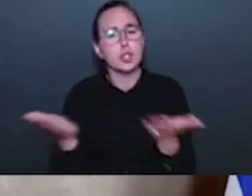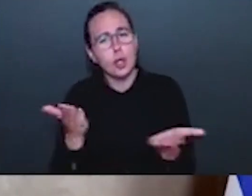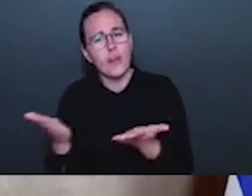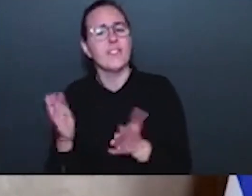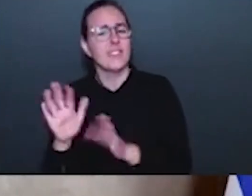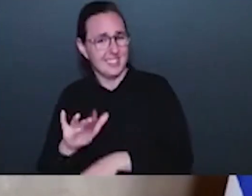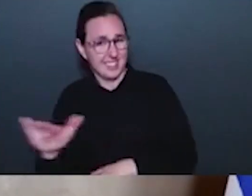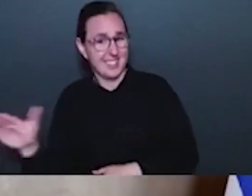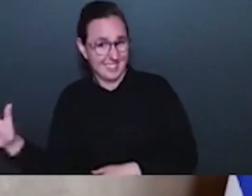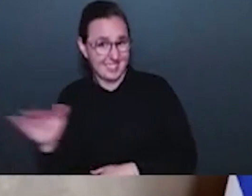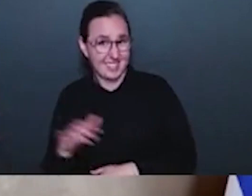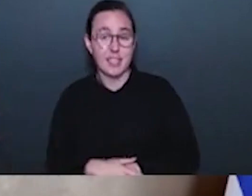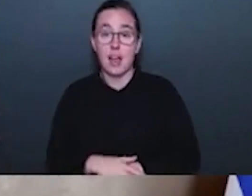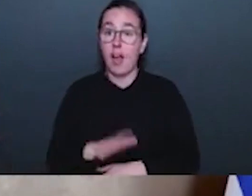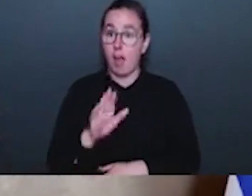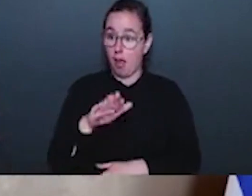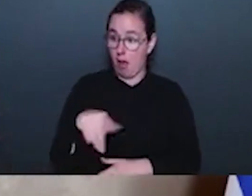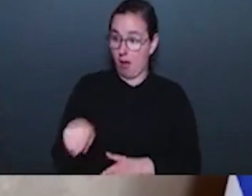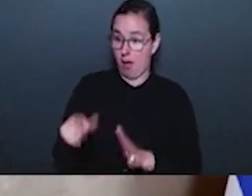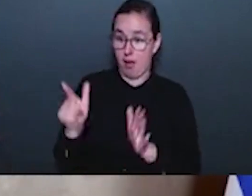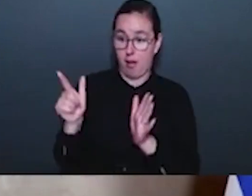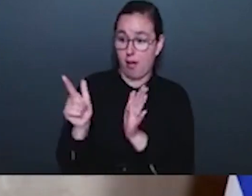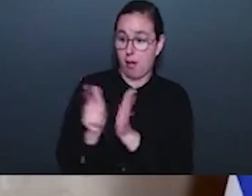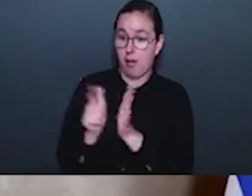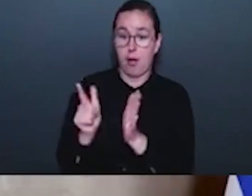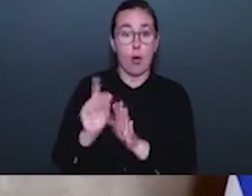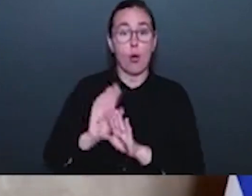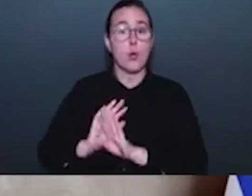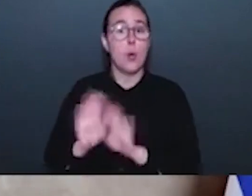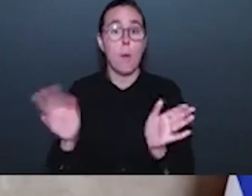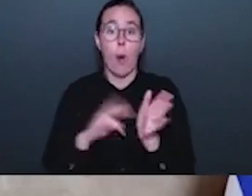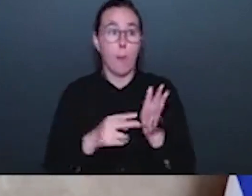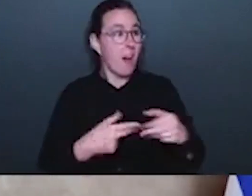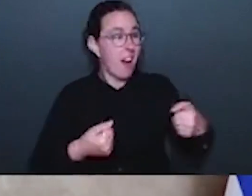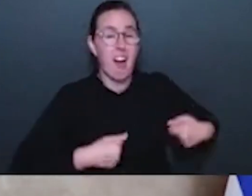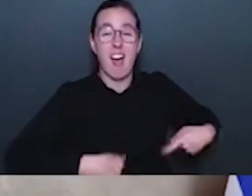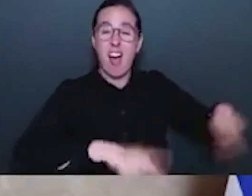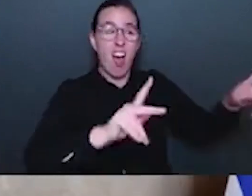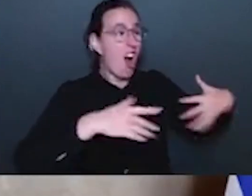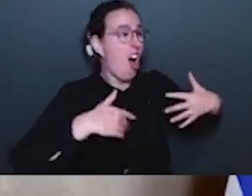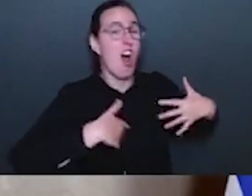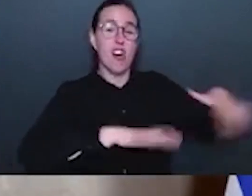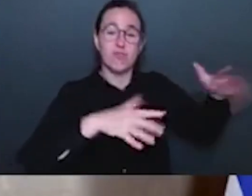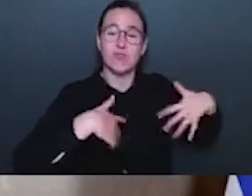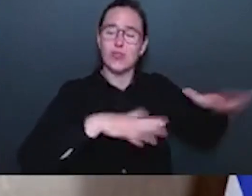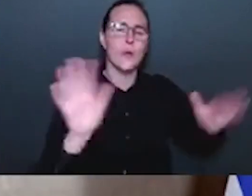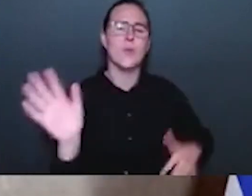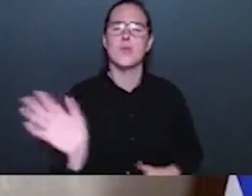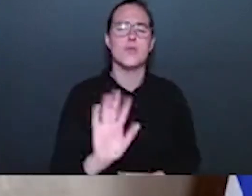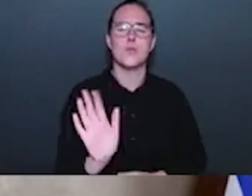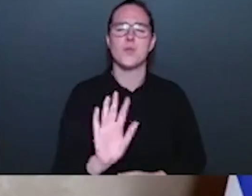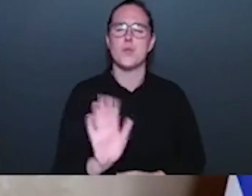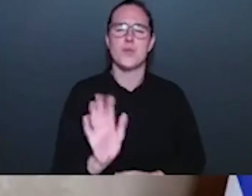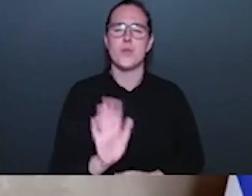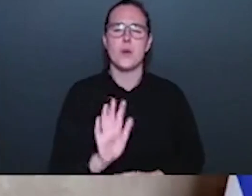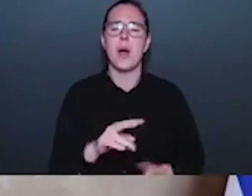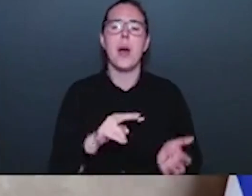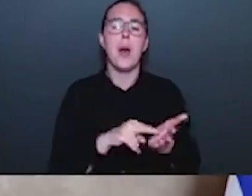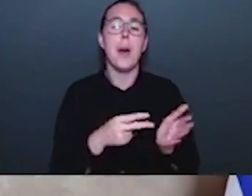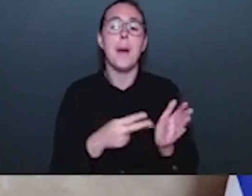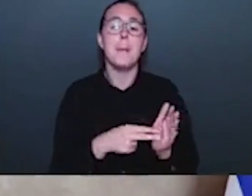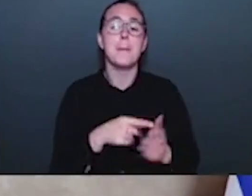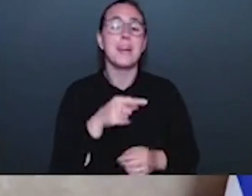export, remain illegal, even if conducted with the drugs listed in the exemption in amounts under the